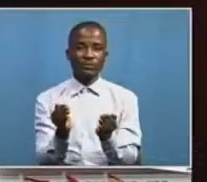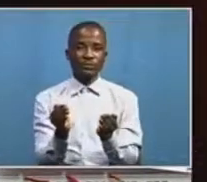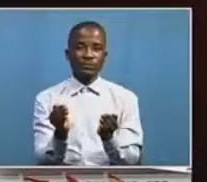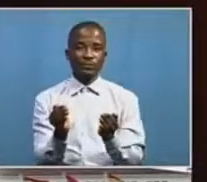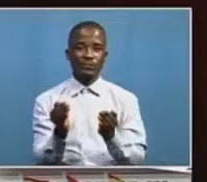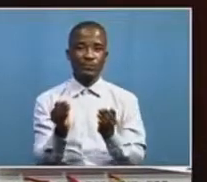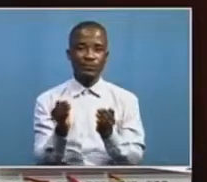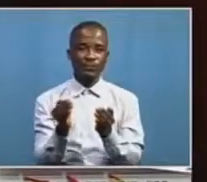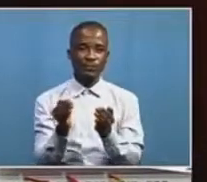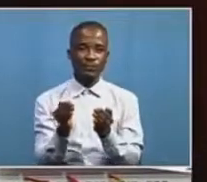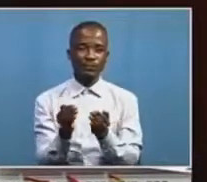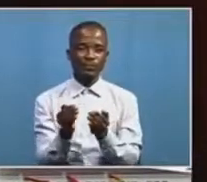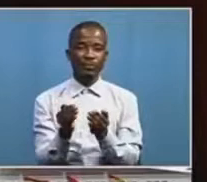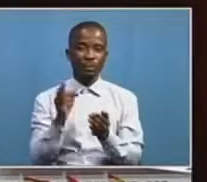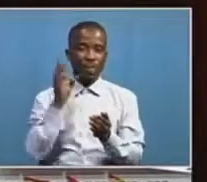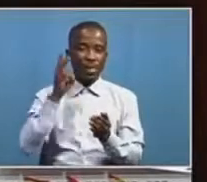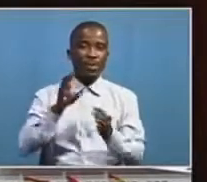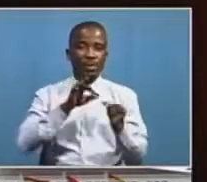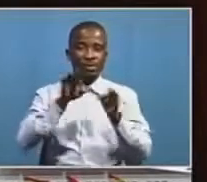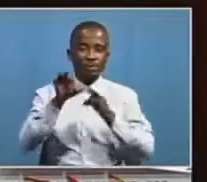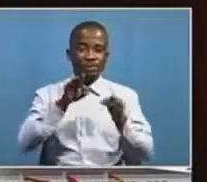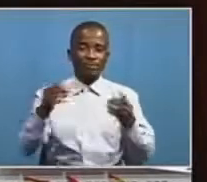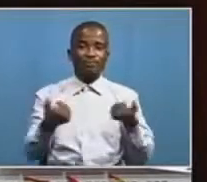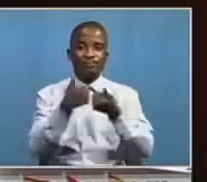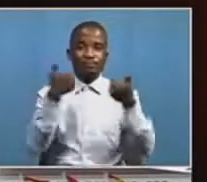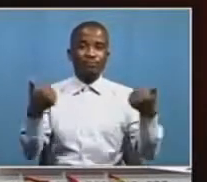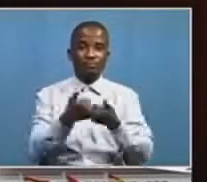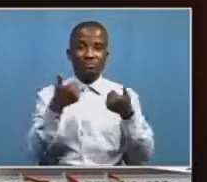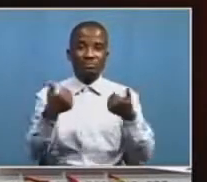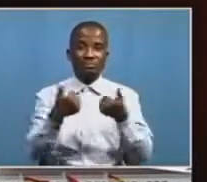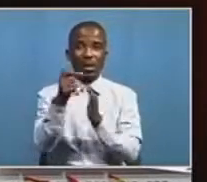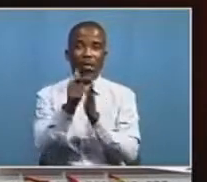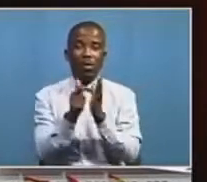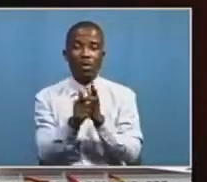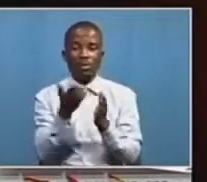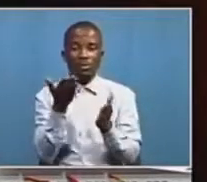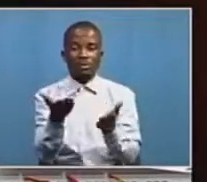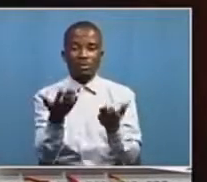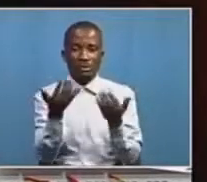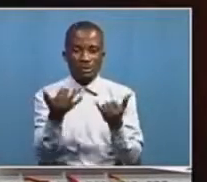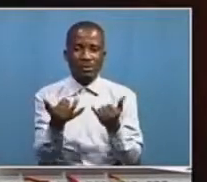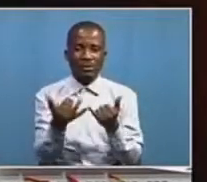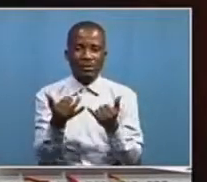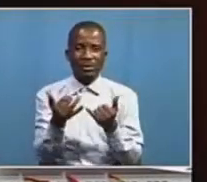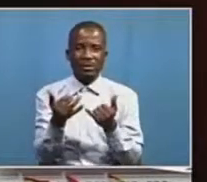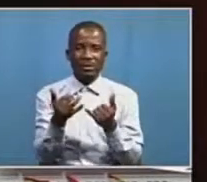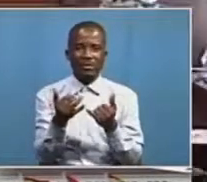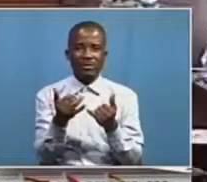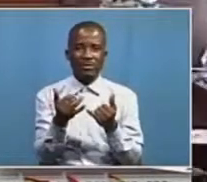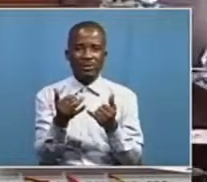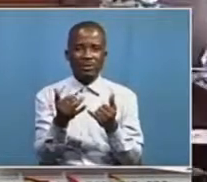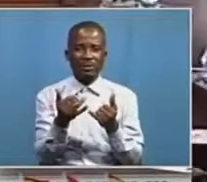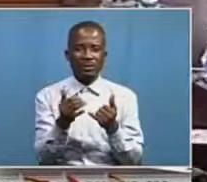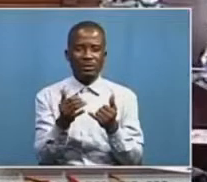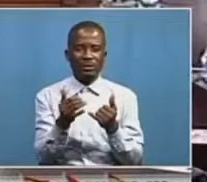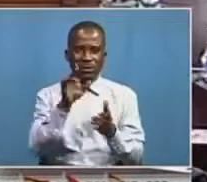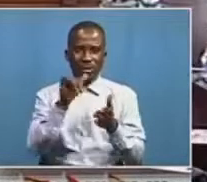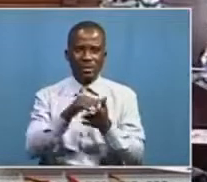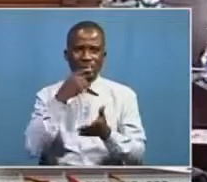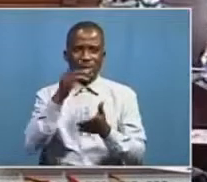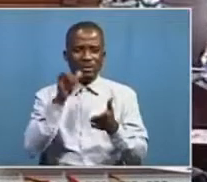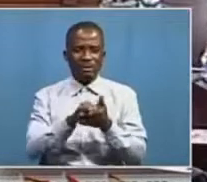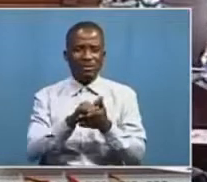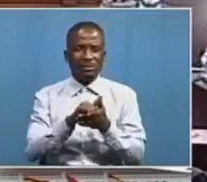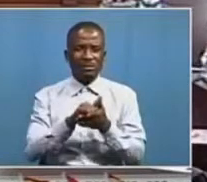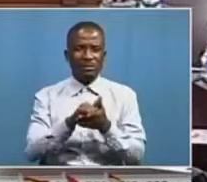page 883, which deals with rebuttable presumptions of law. The authors lucidly state the presumption